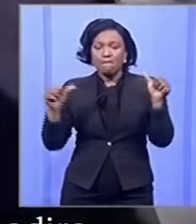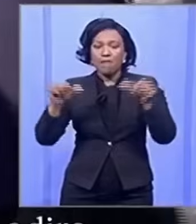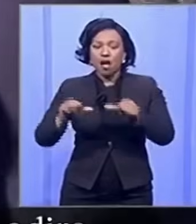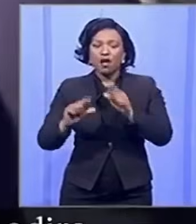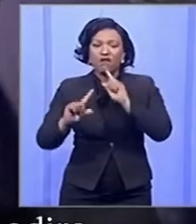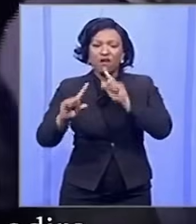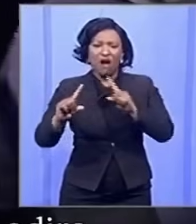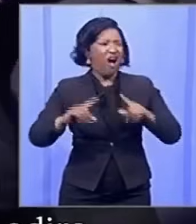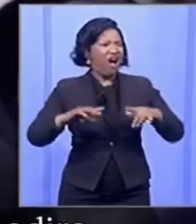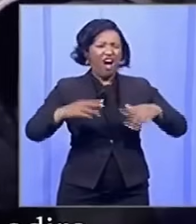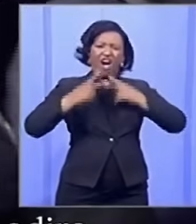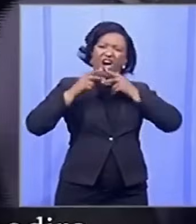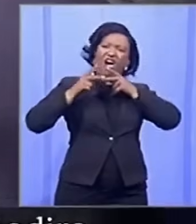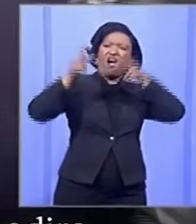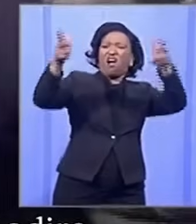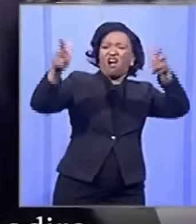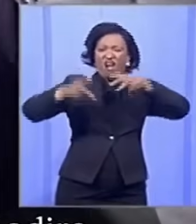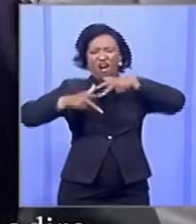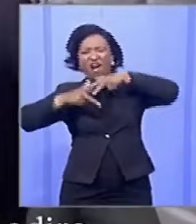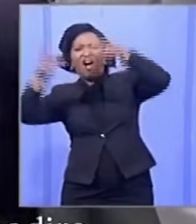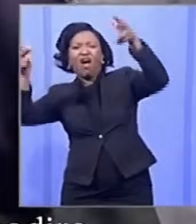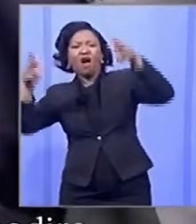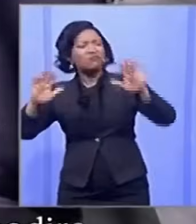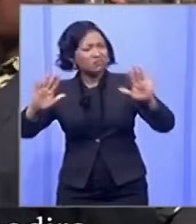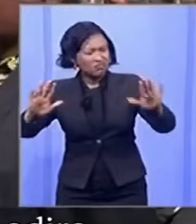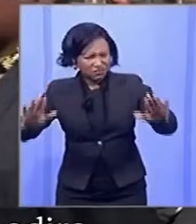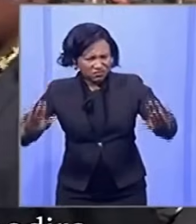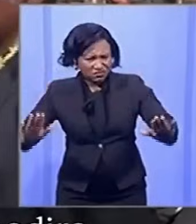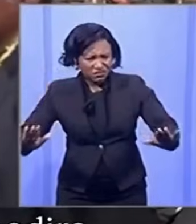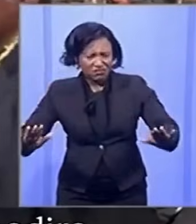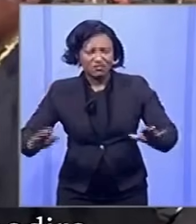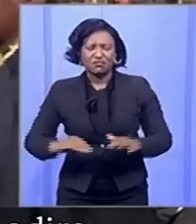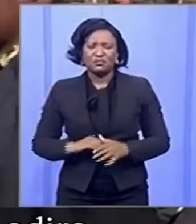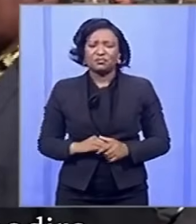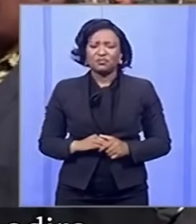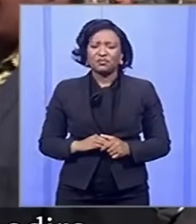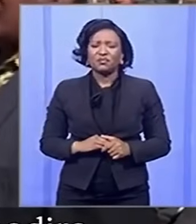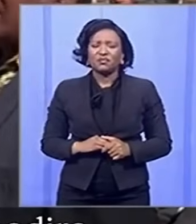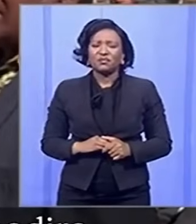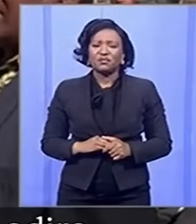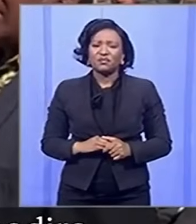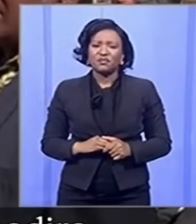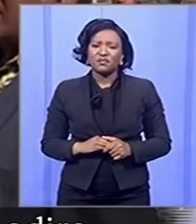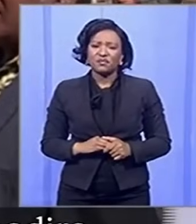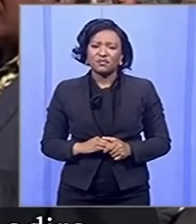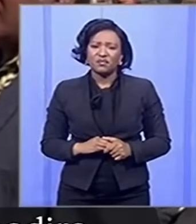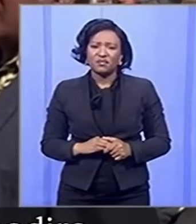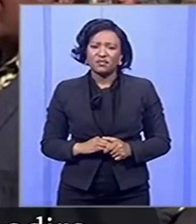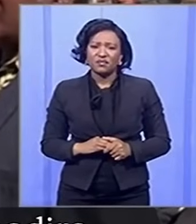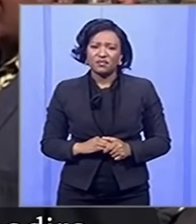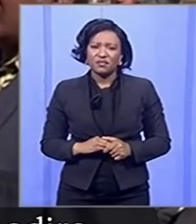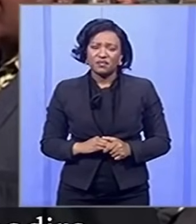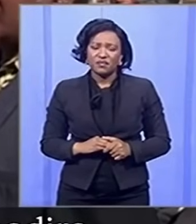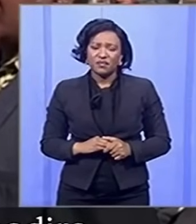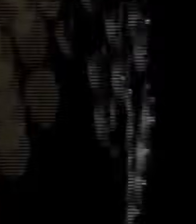the memorandum as to the demands. Mulimone Motho, SABC News,